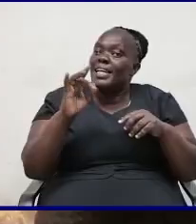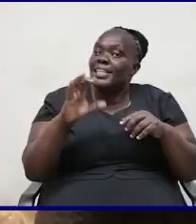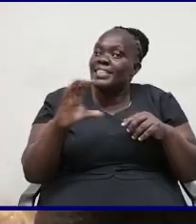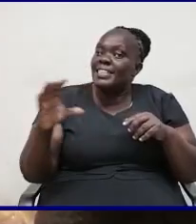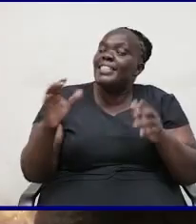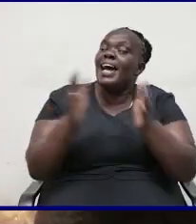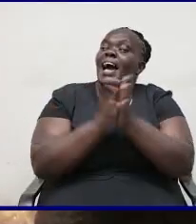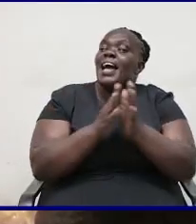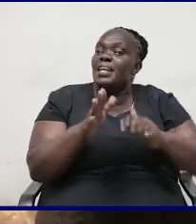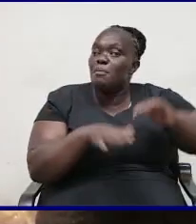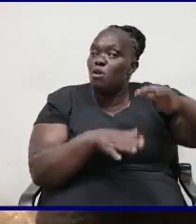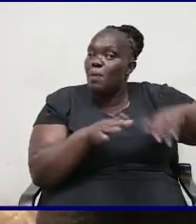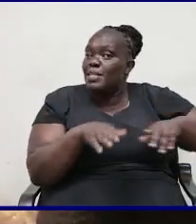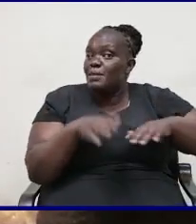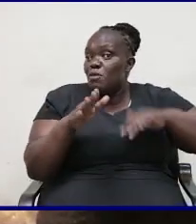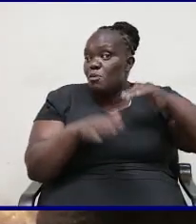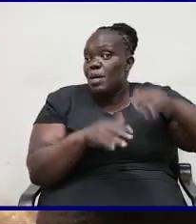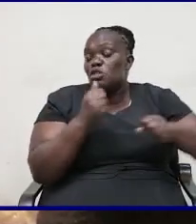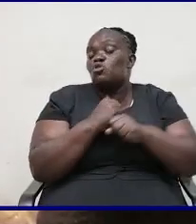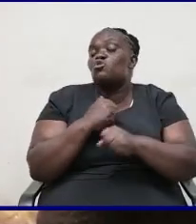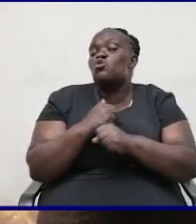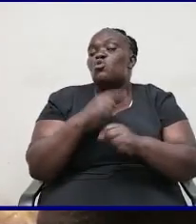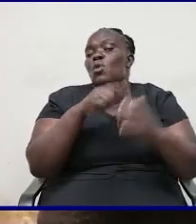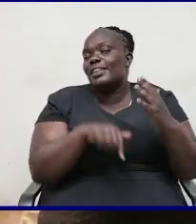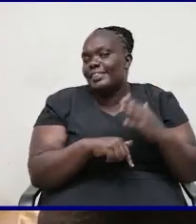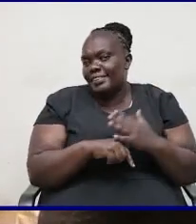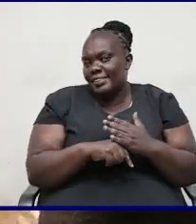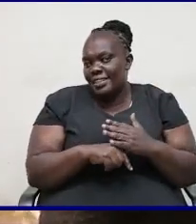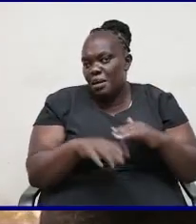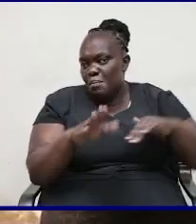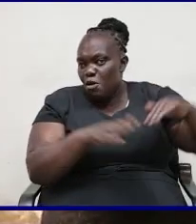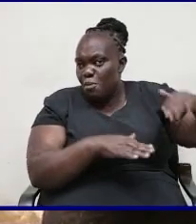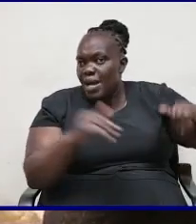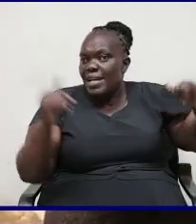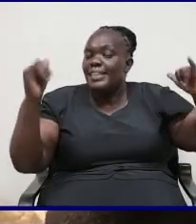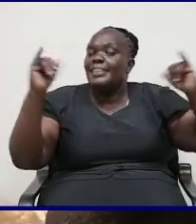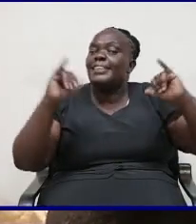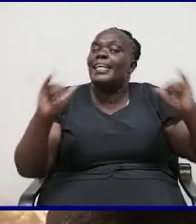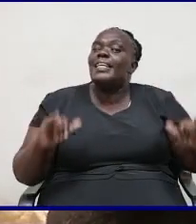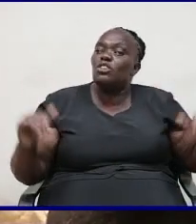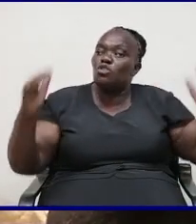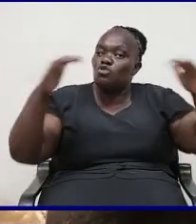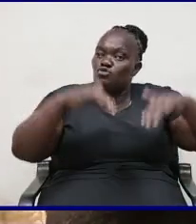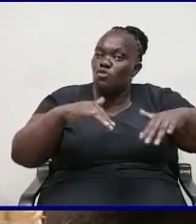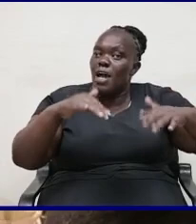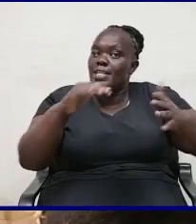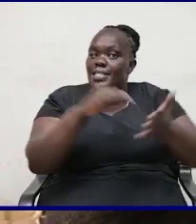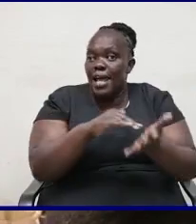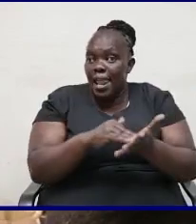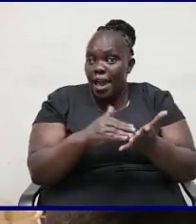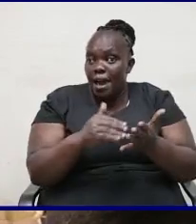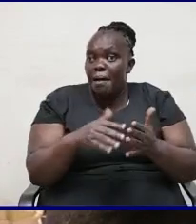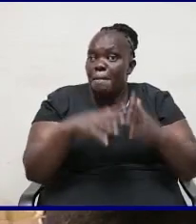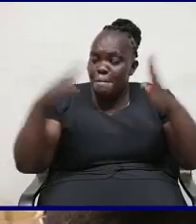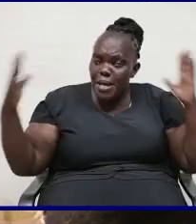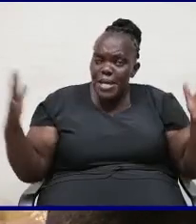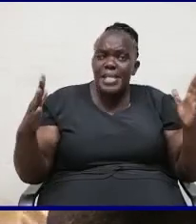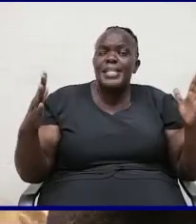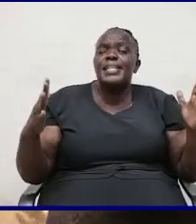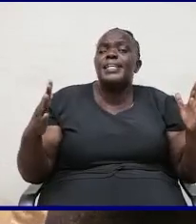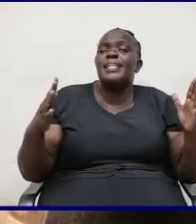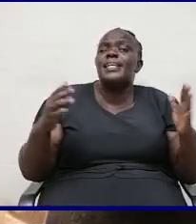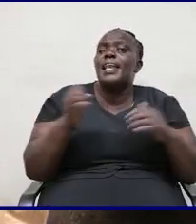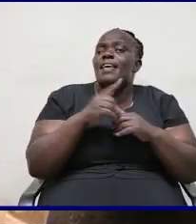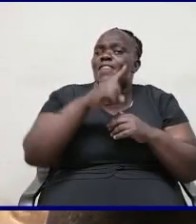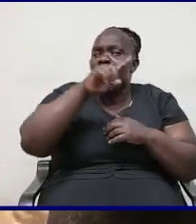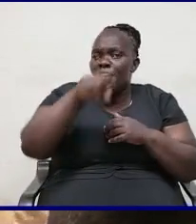in fact, for Bomas, we have been on a Bomas International Convention Complex, which is a very big facility that have